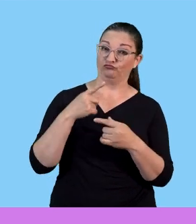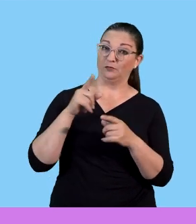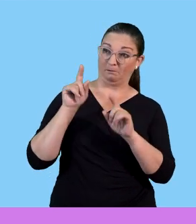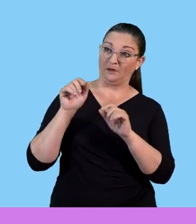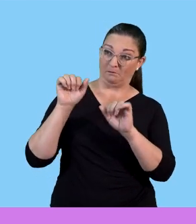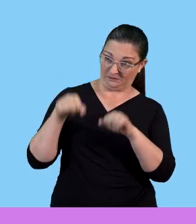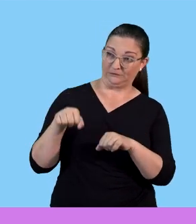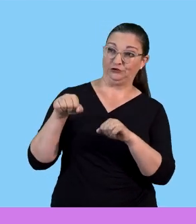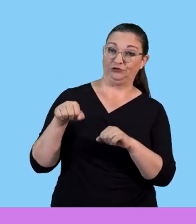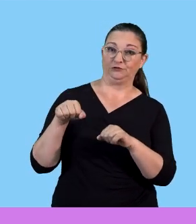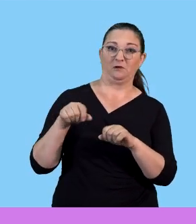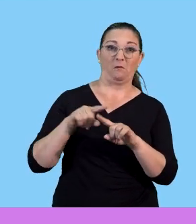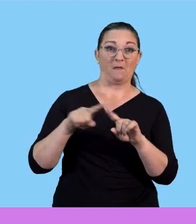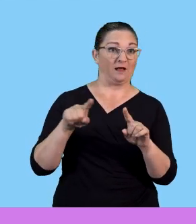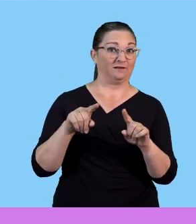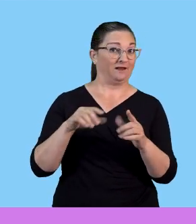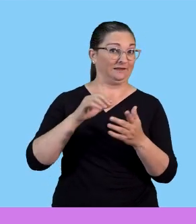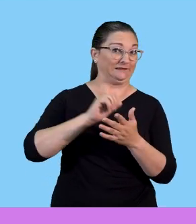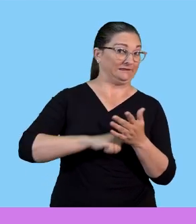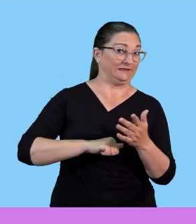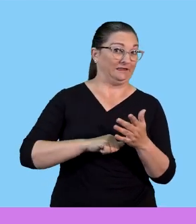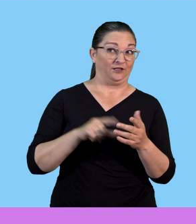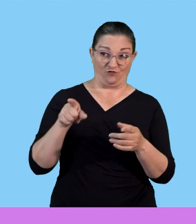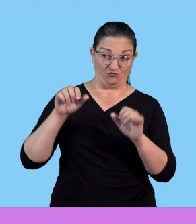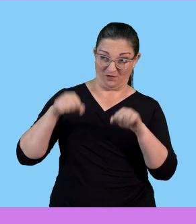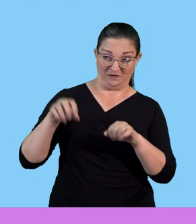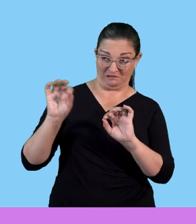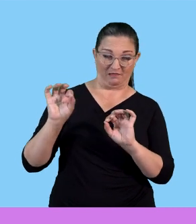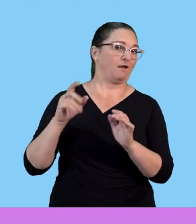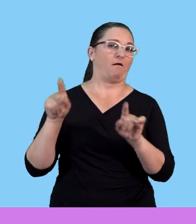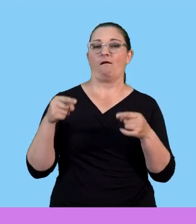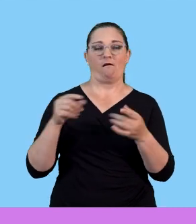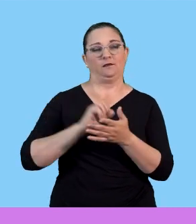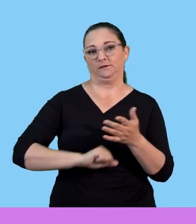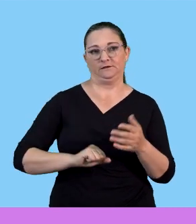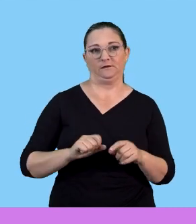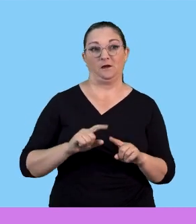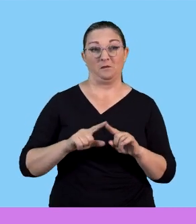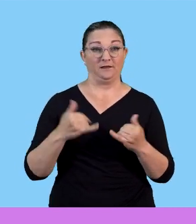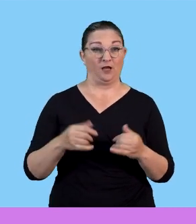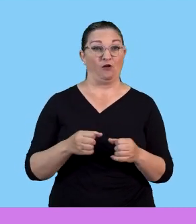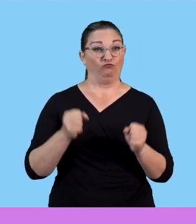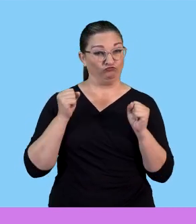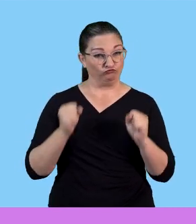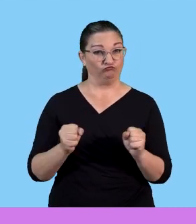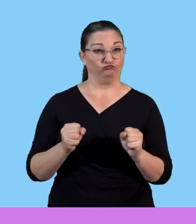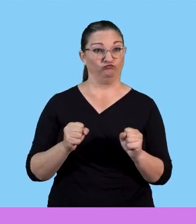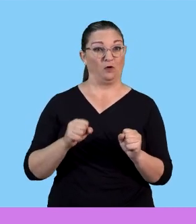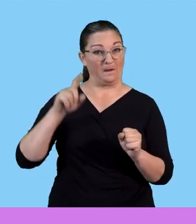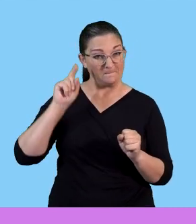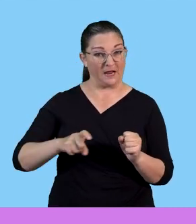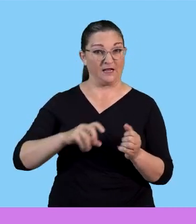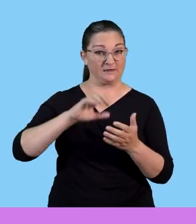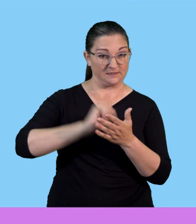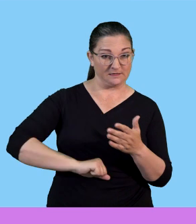have given permission for. Otherwise, they're not allowed to deduct it. The mandatory deductions